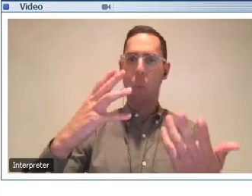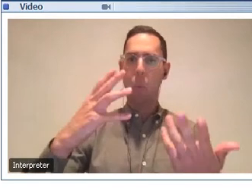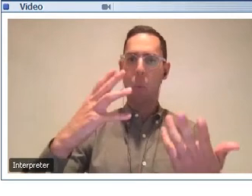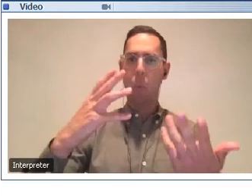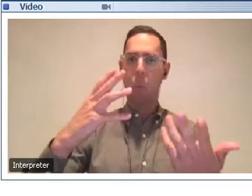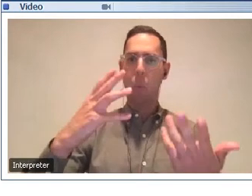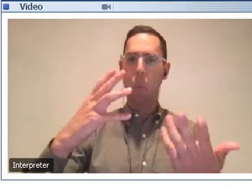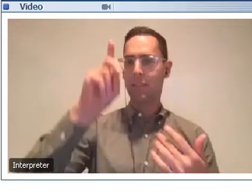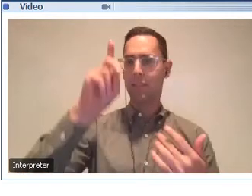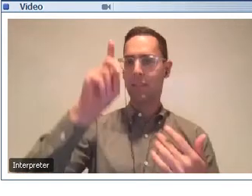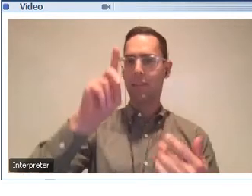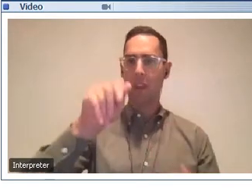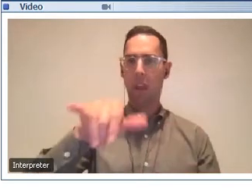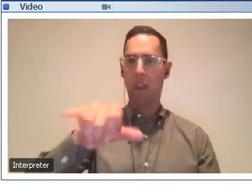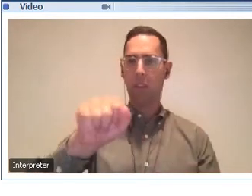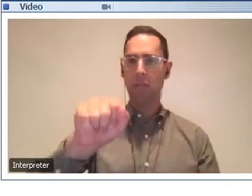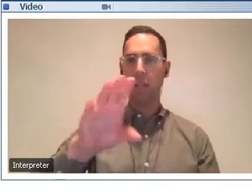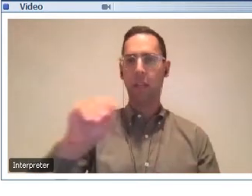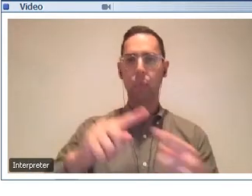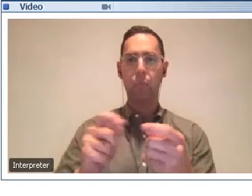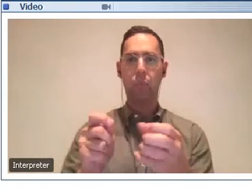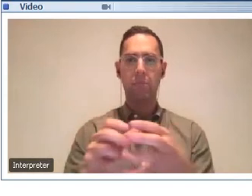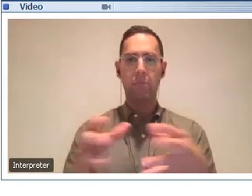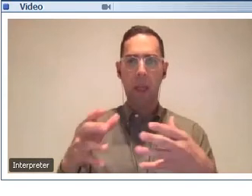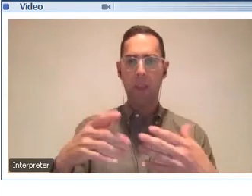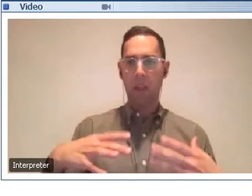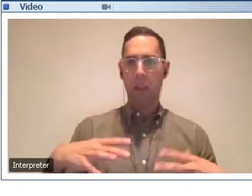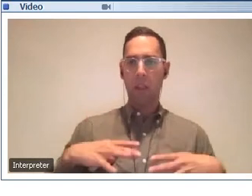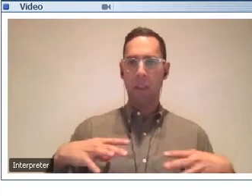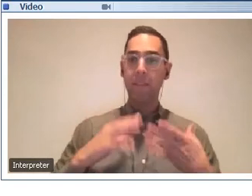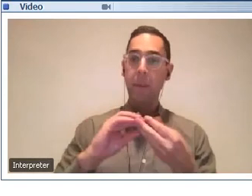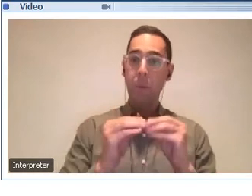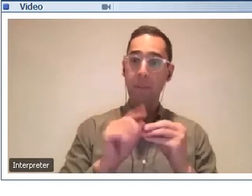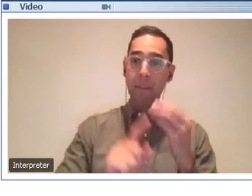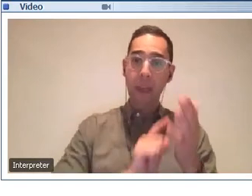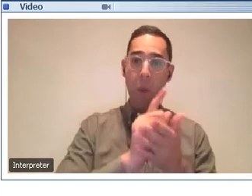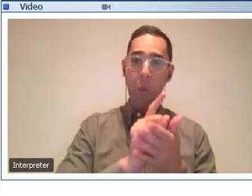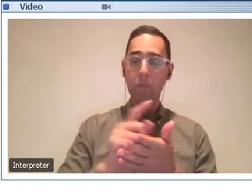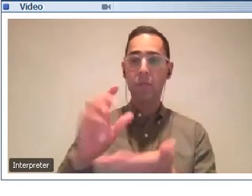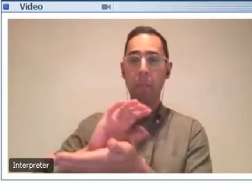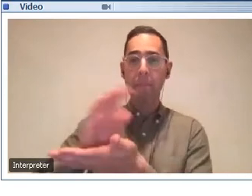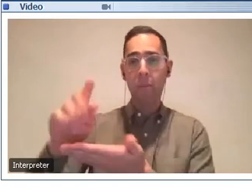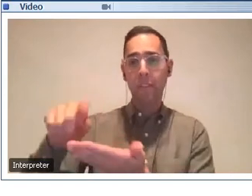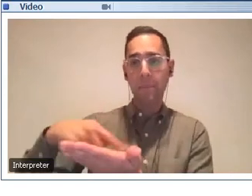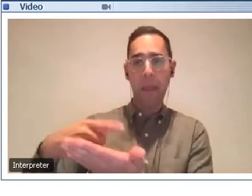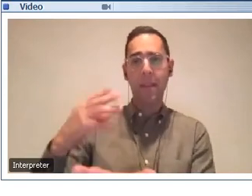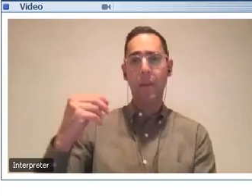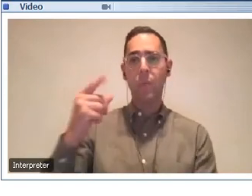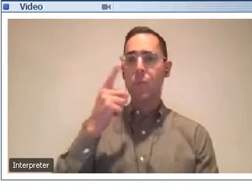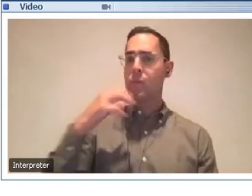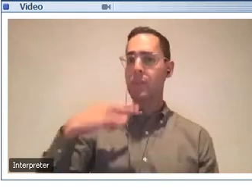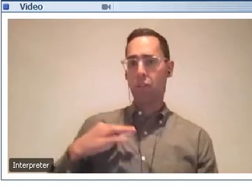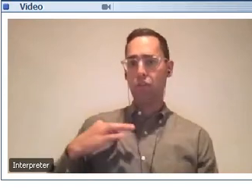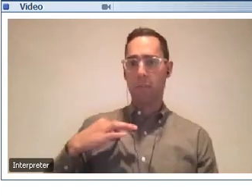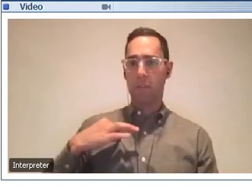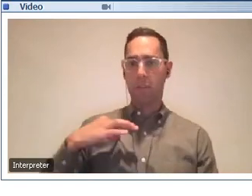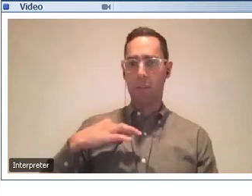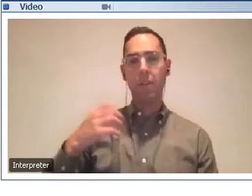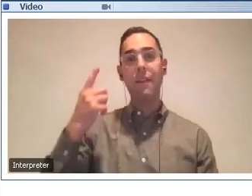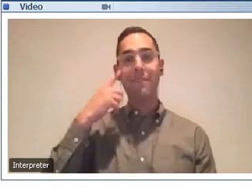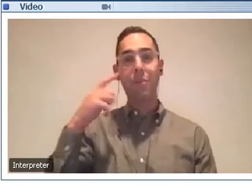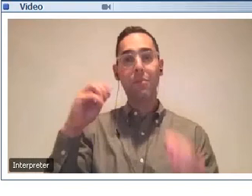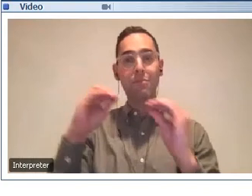leave in terms of the number of hours, the amount of pay, and who's eligible for it. So for more information, you can look at